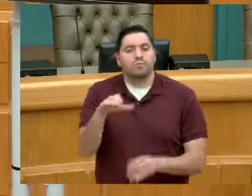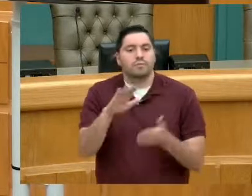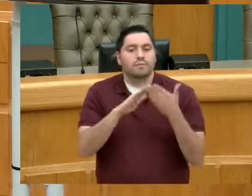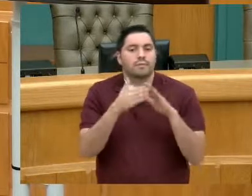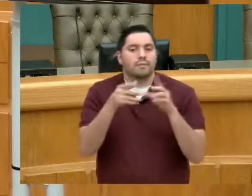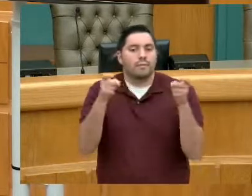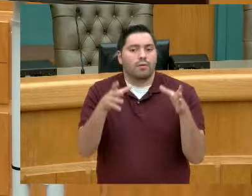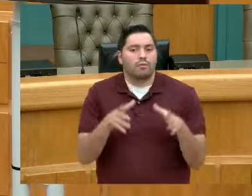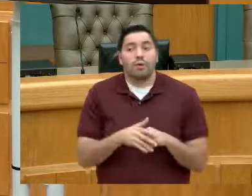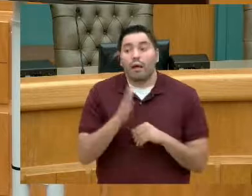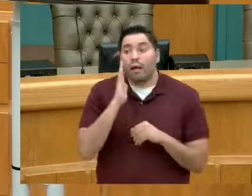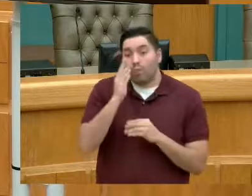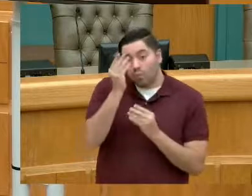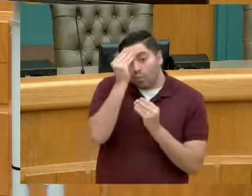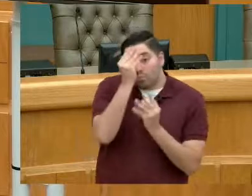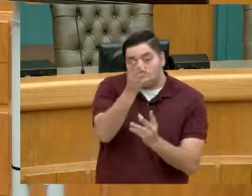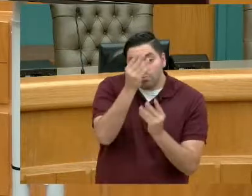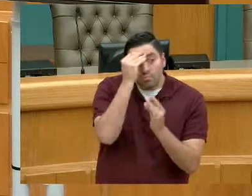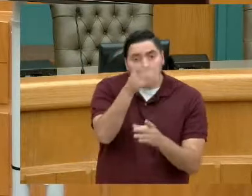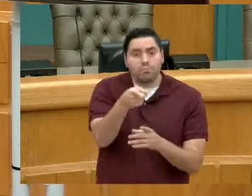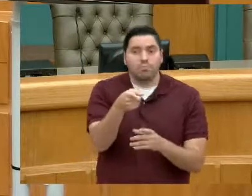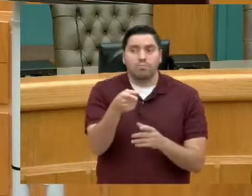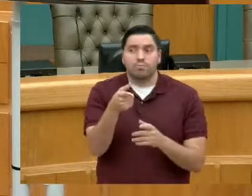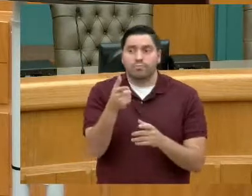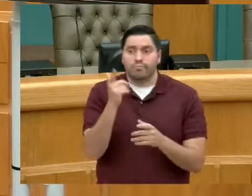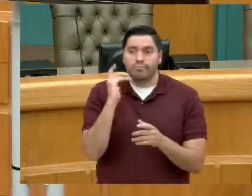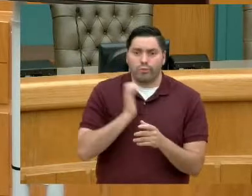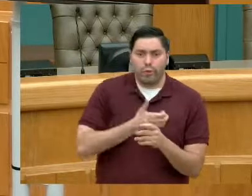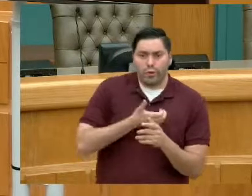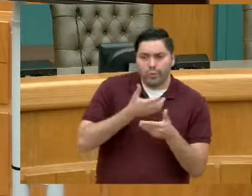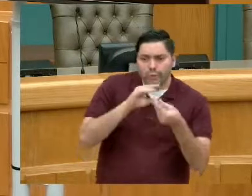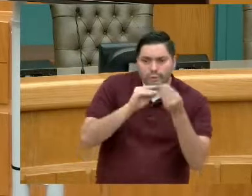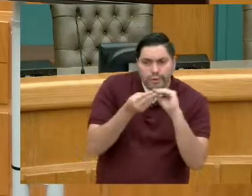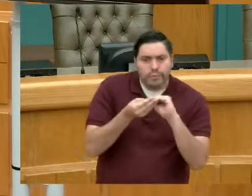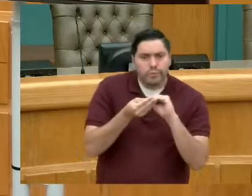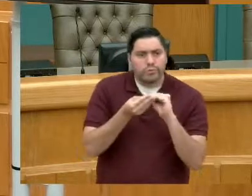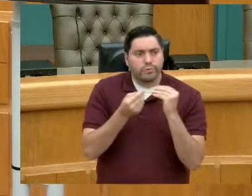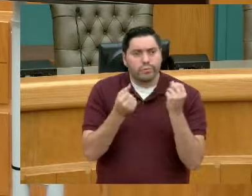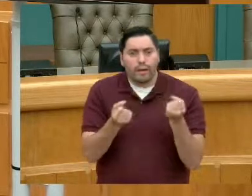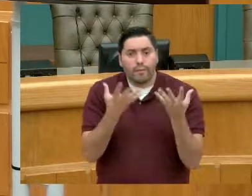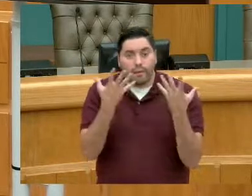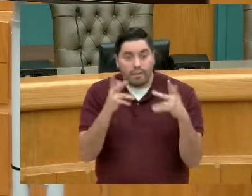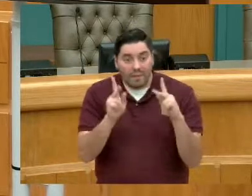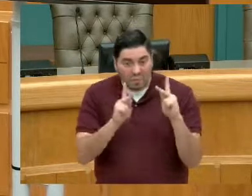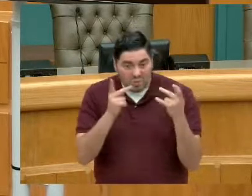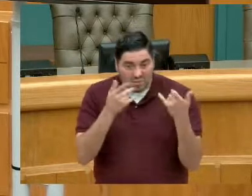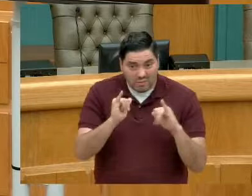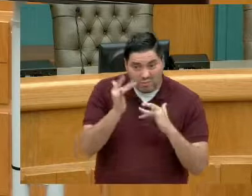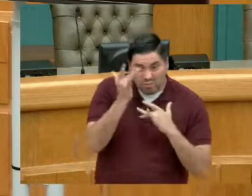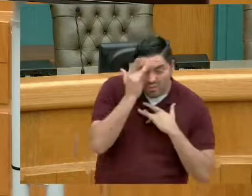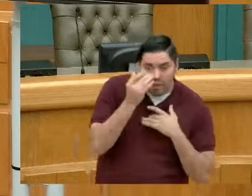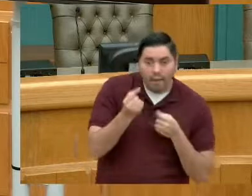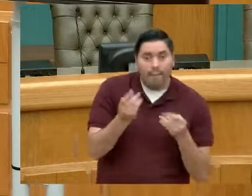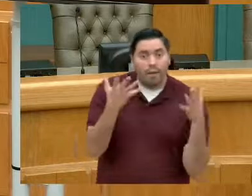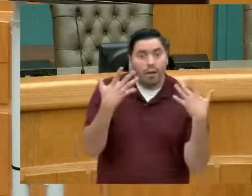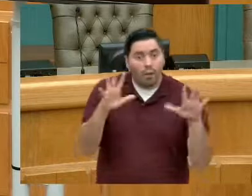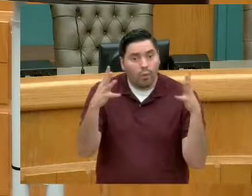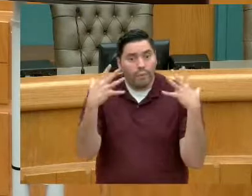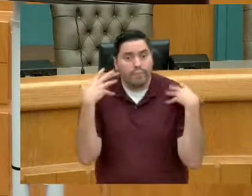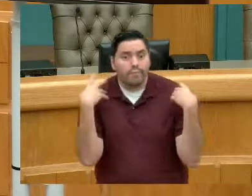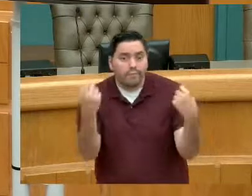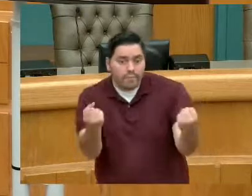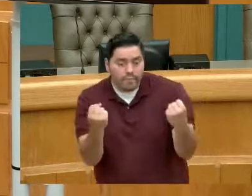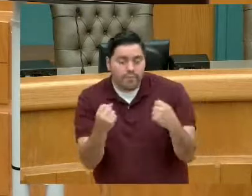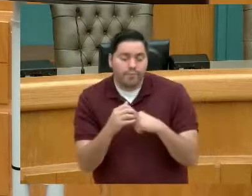is updating the community on our caseload and recovery rates for individuals that have had